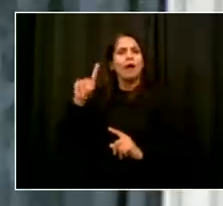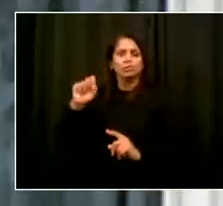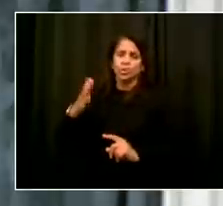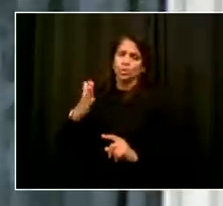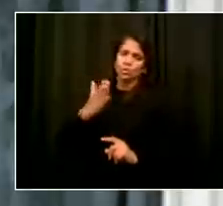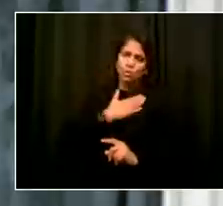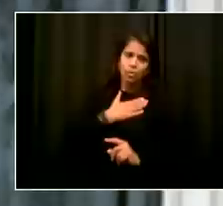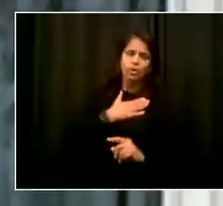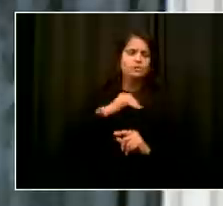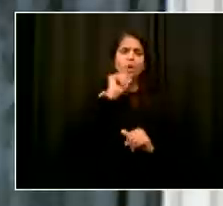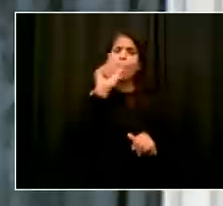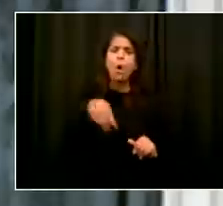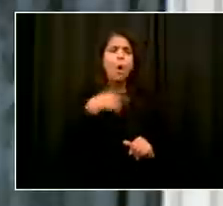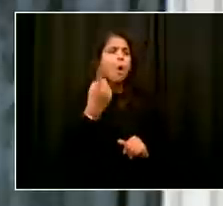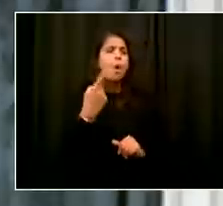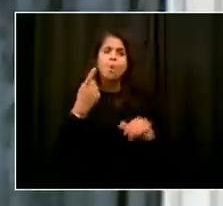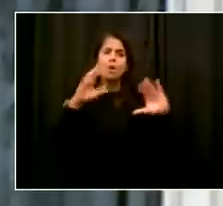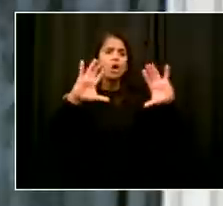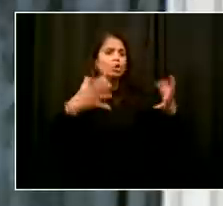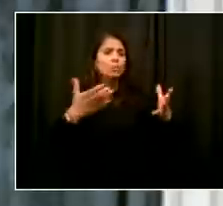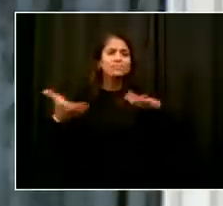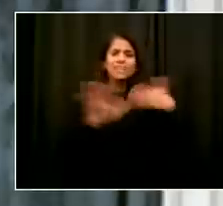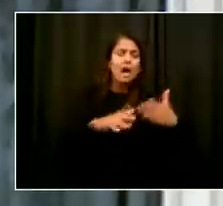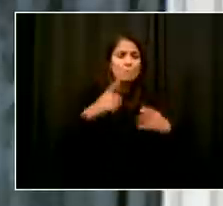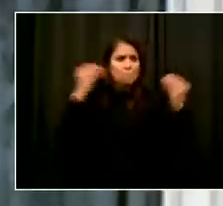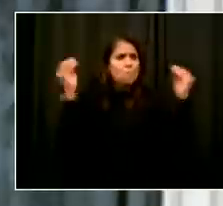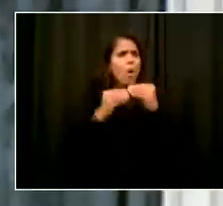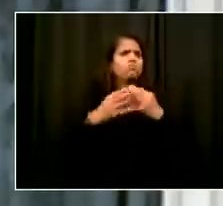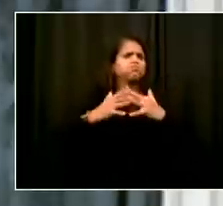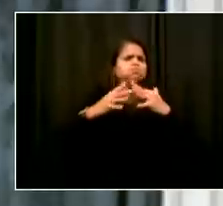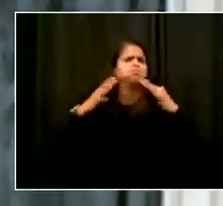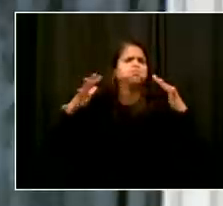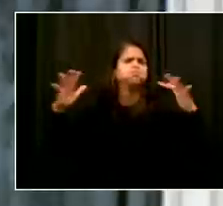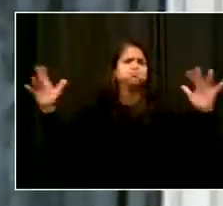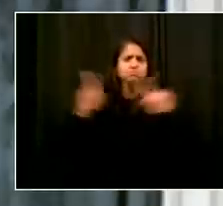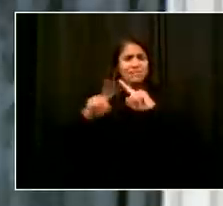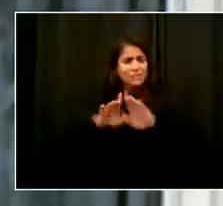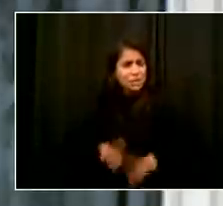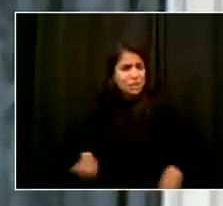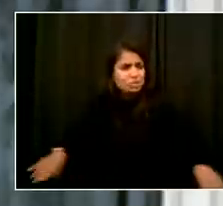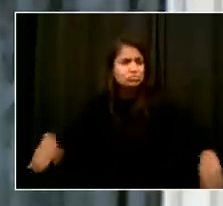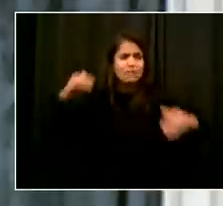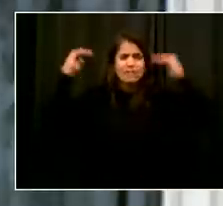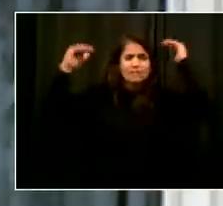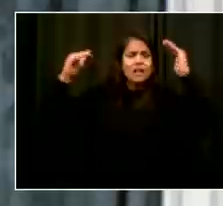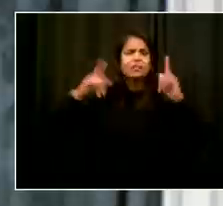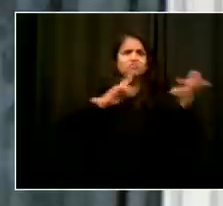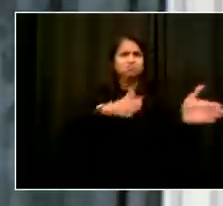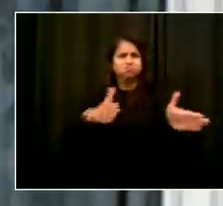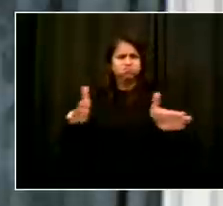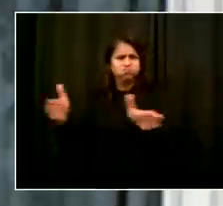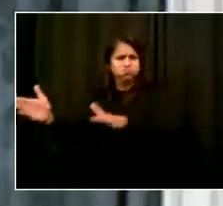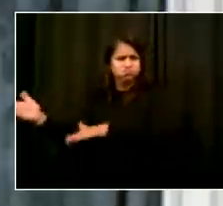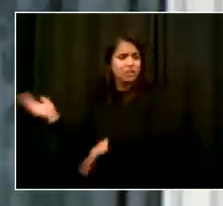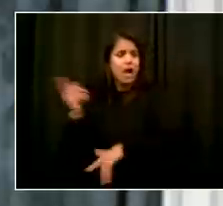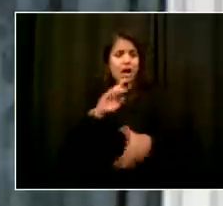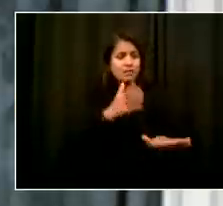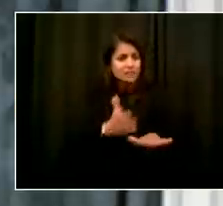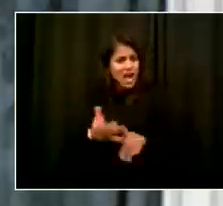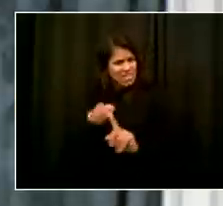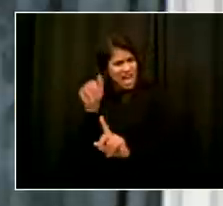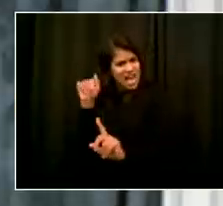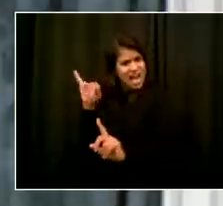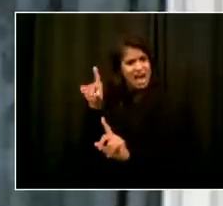to COVID-19. Foremost is the notion that it takes a whole community to beat back a pandemic. That's why